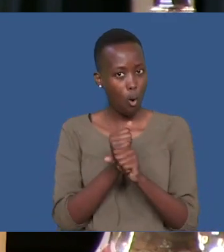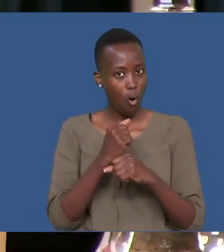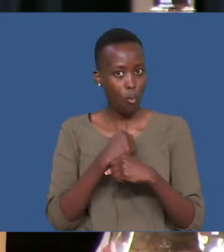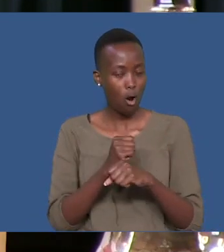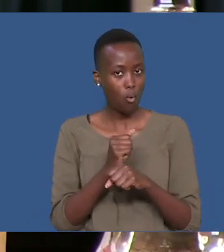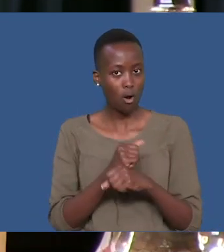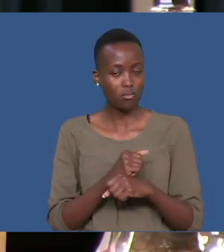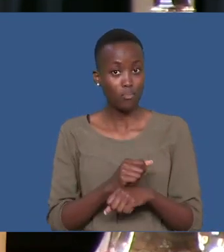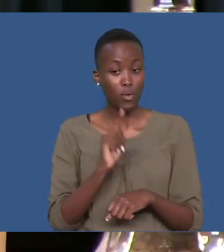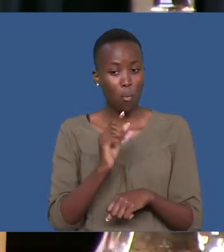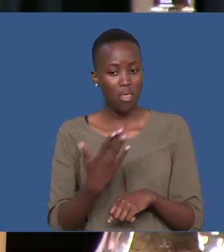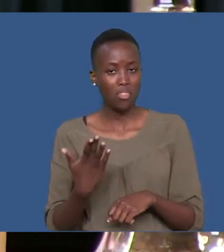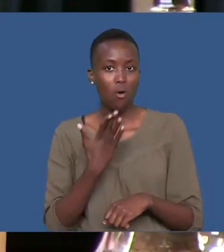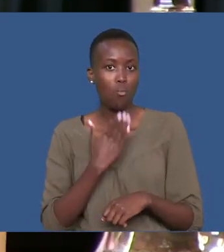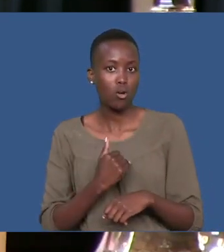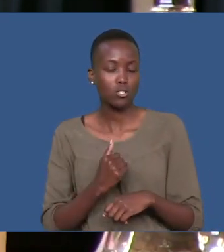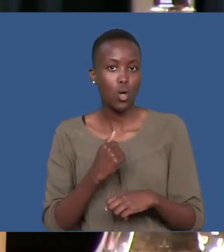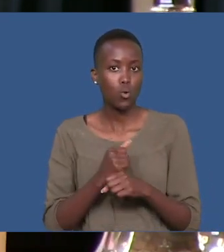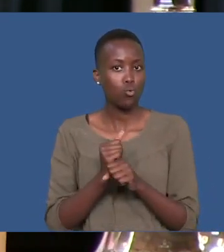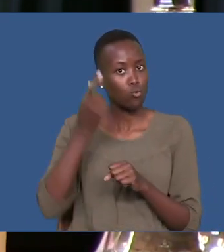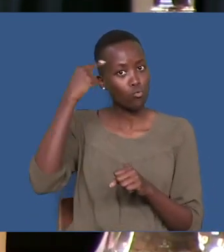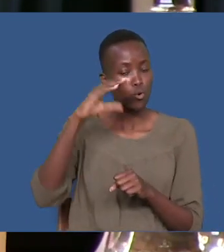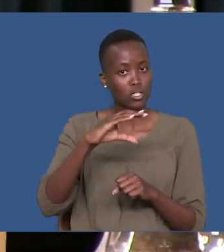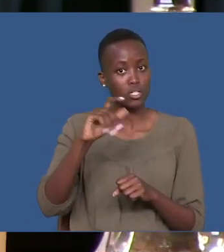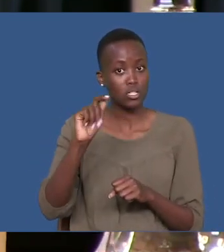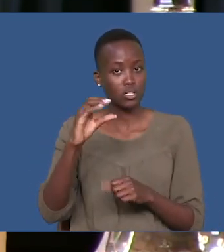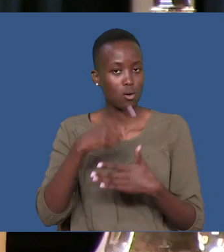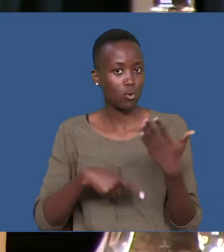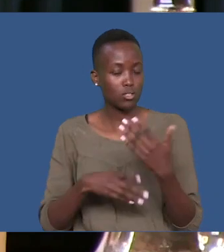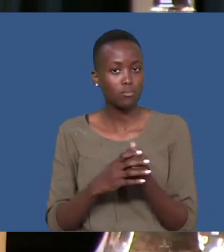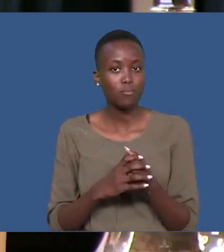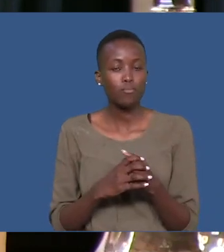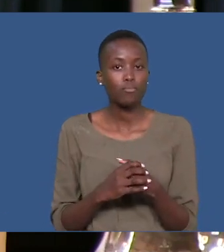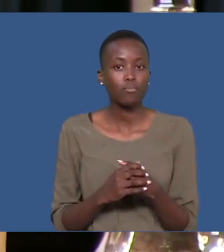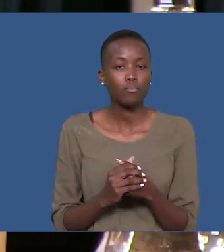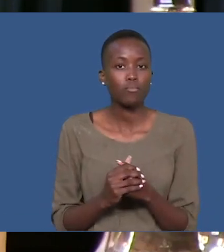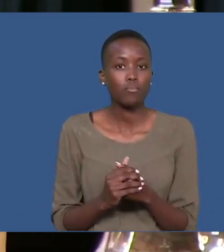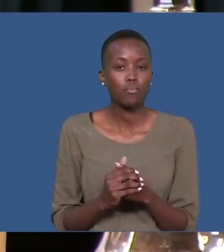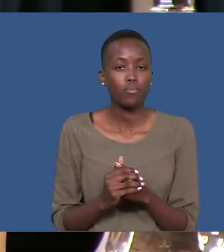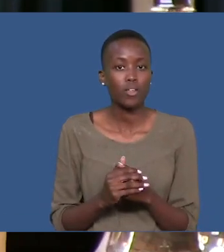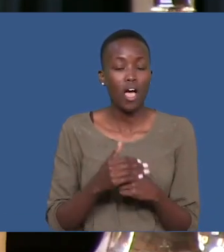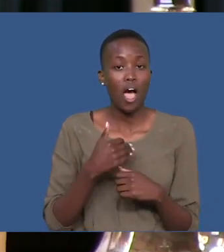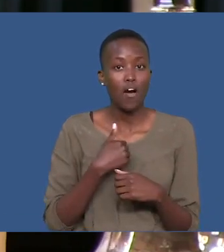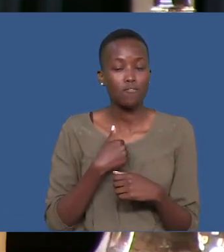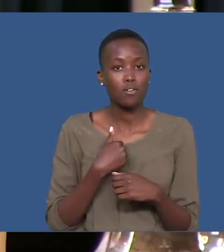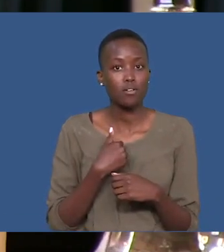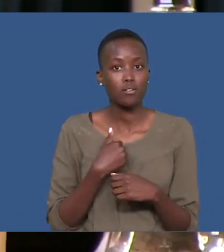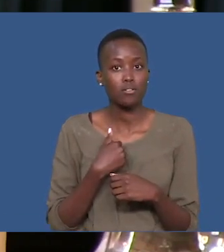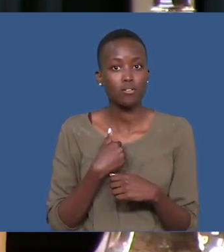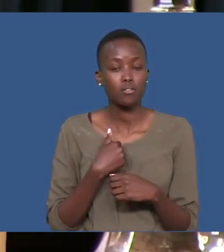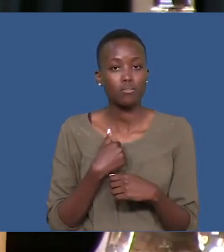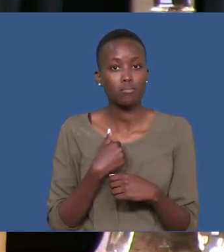things we are going to be building towards the 8th as teens is that we are going to be collecting